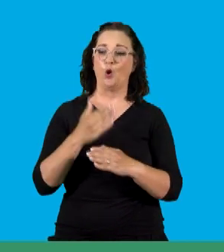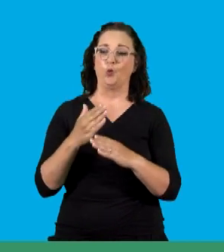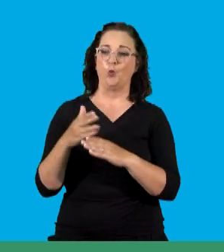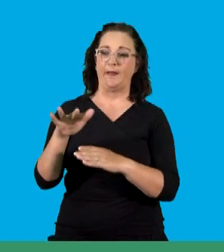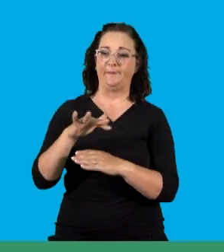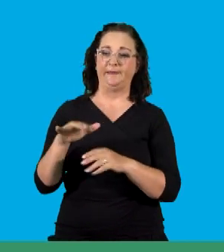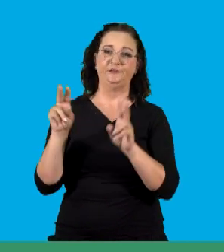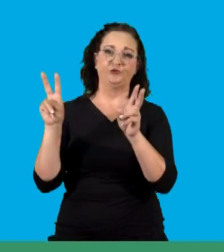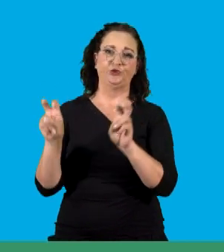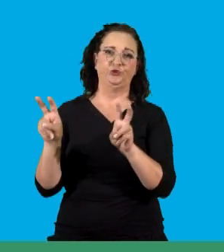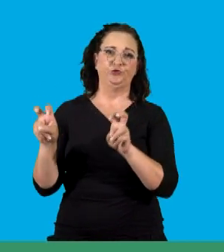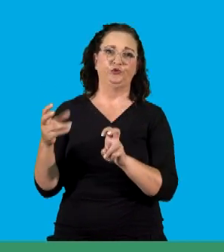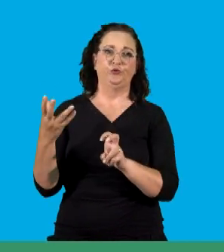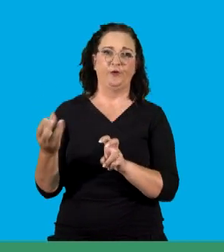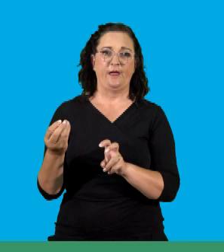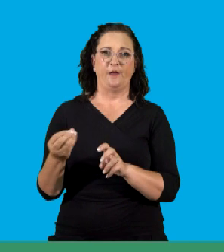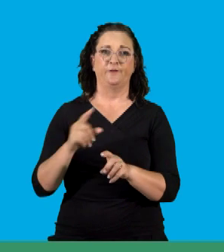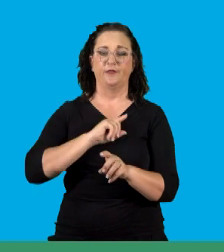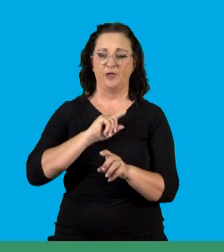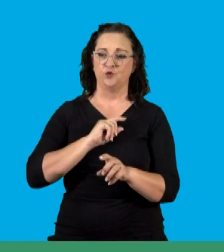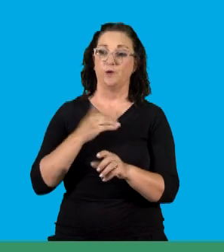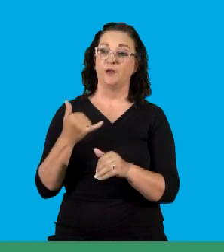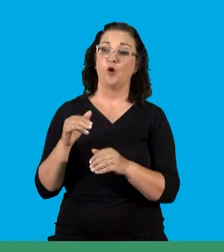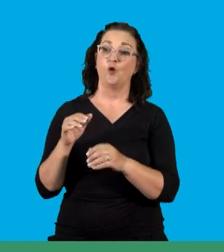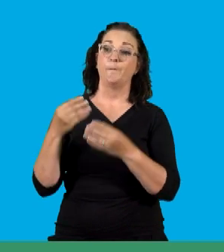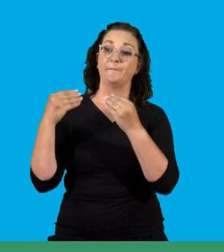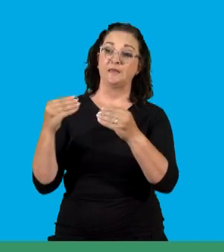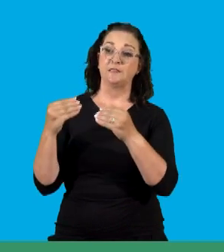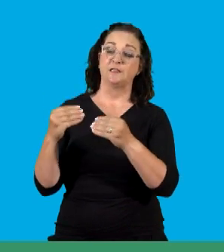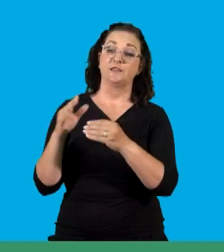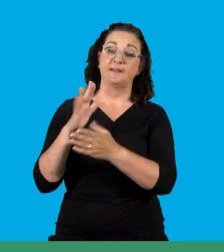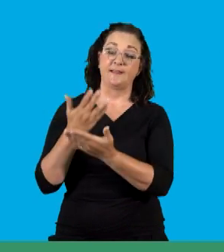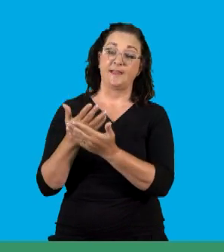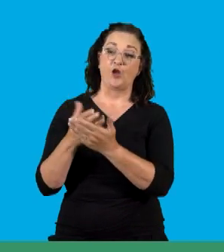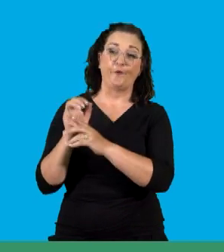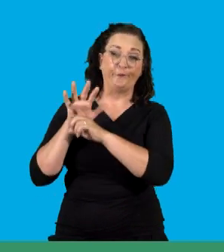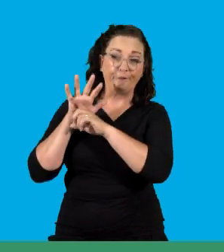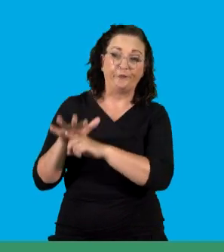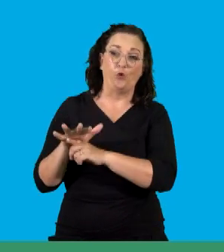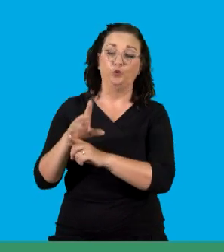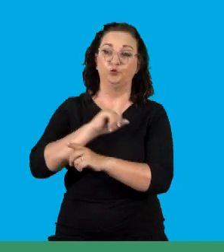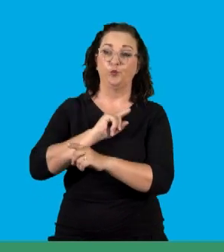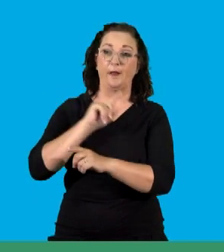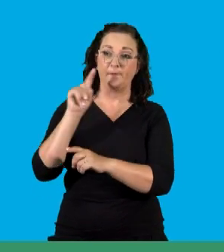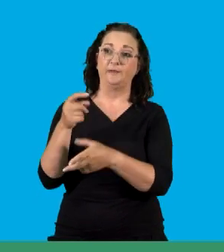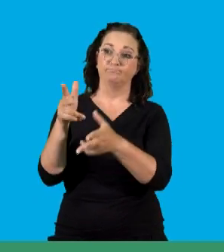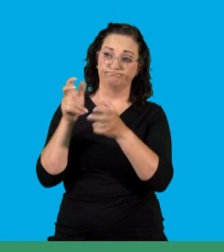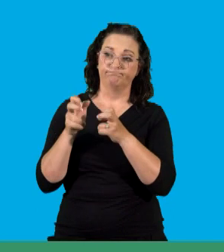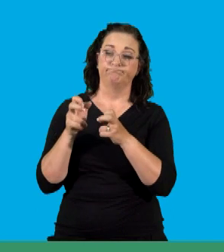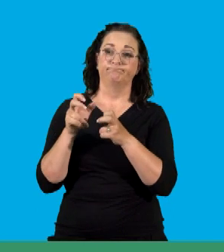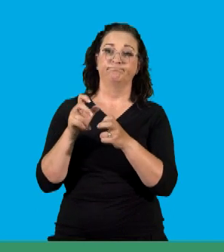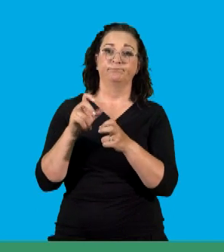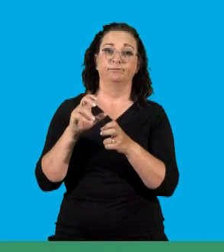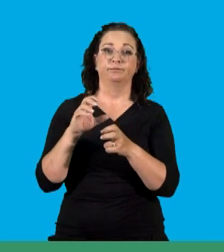issue in the workplace aimed at forcing the employer to give into their demands.